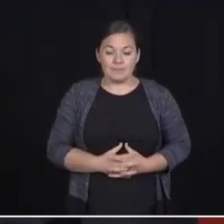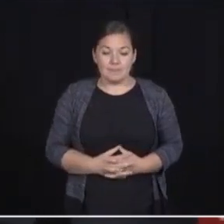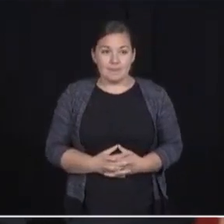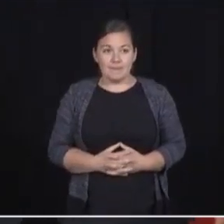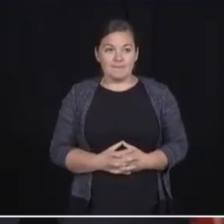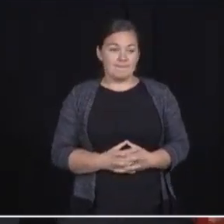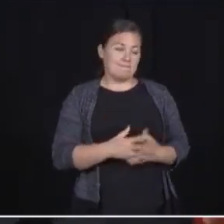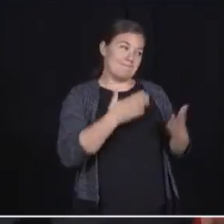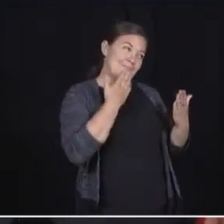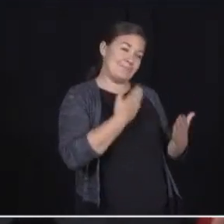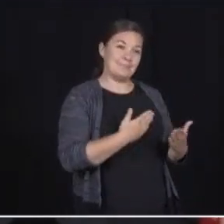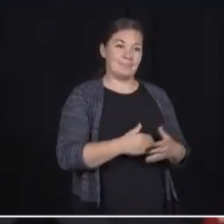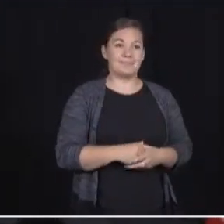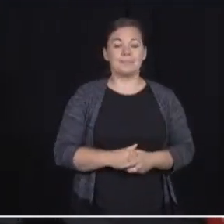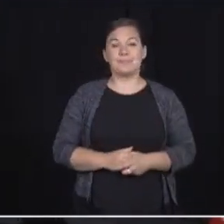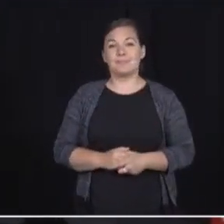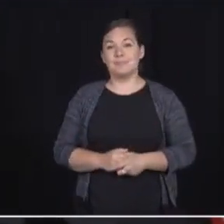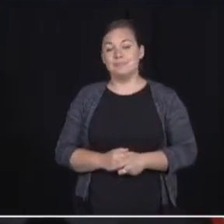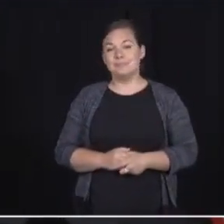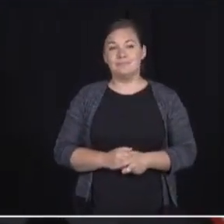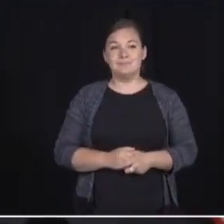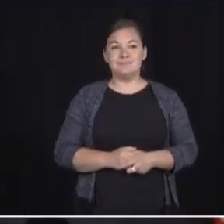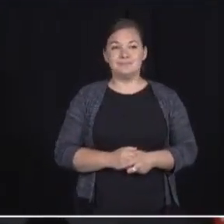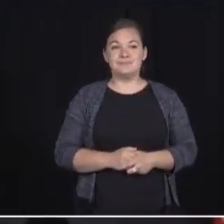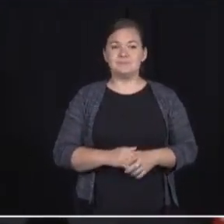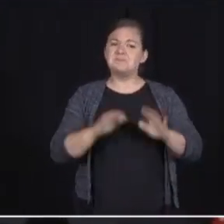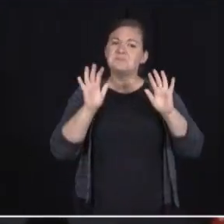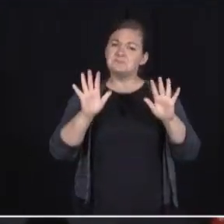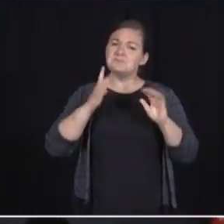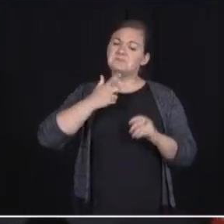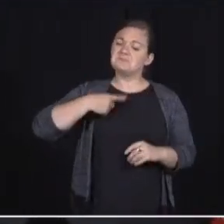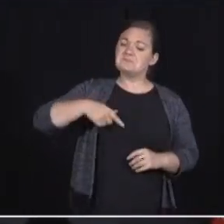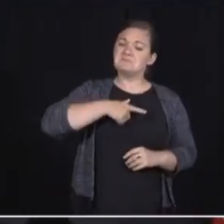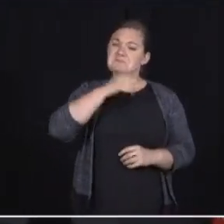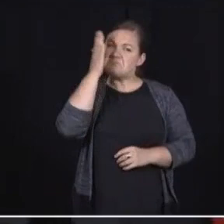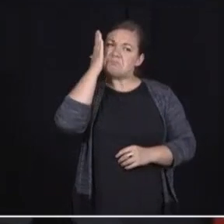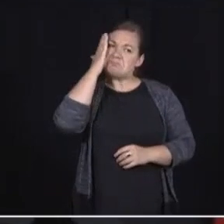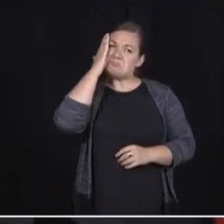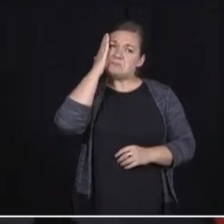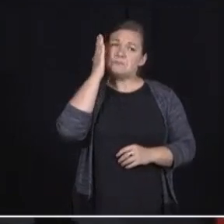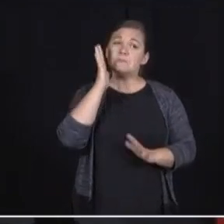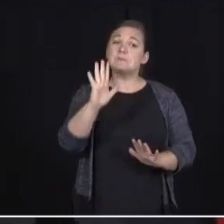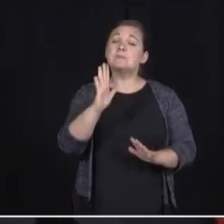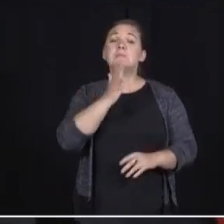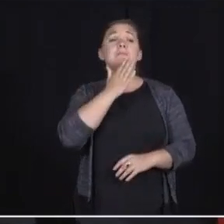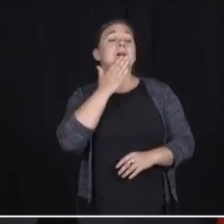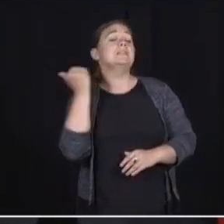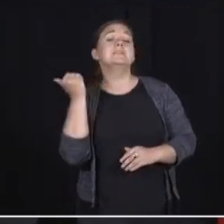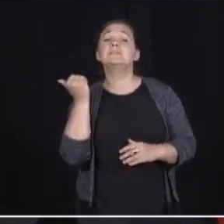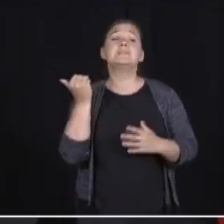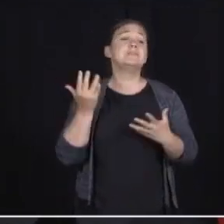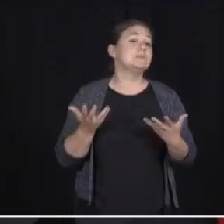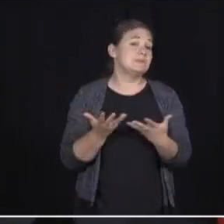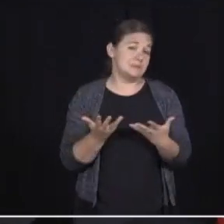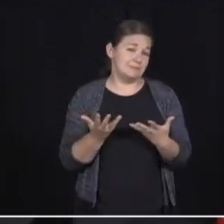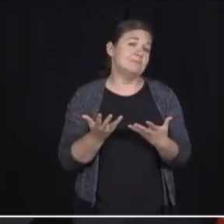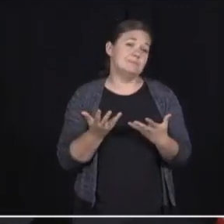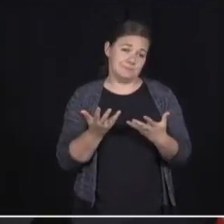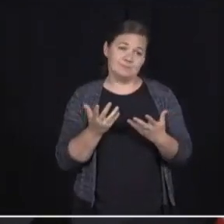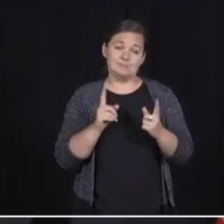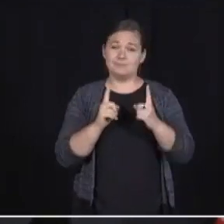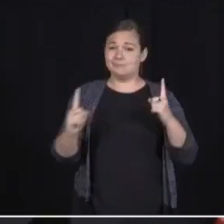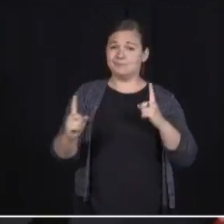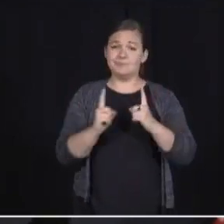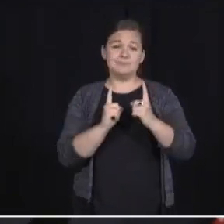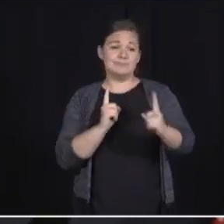Thank you, Premier. I think we all know that it's ideal to have physical distancing of 2